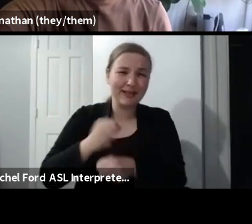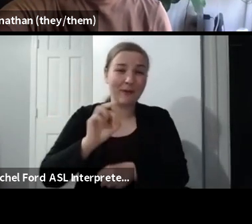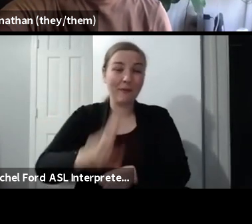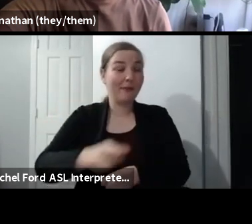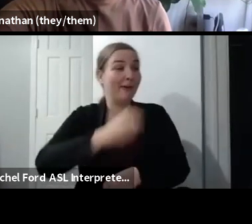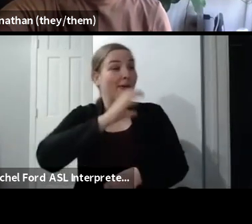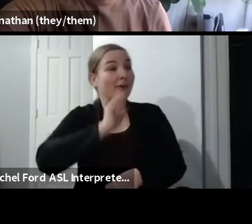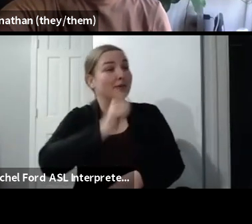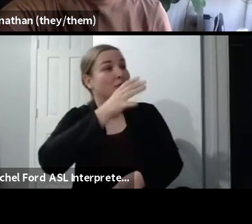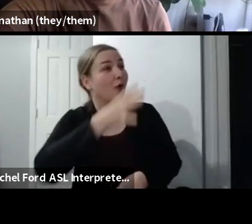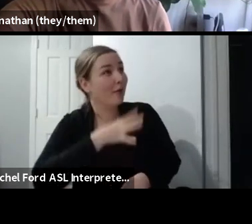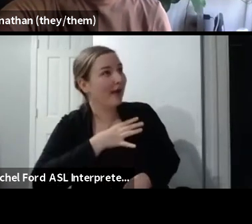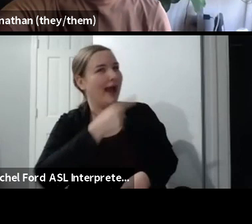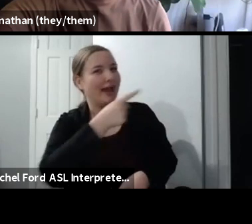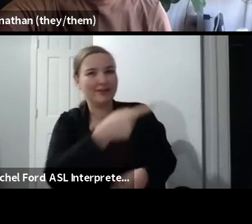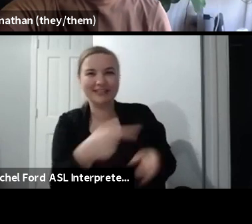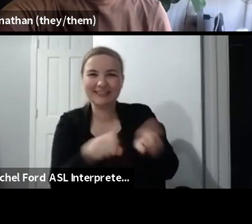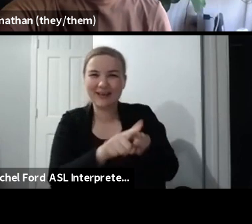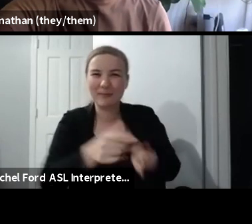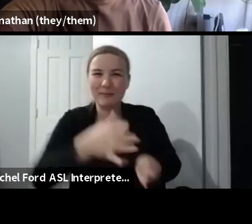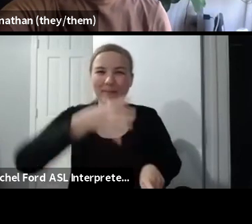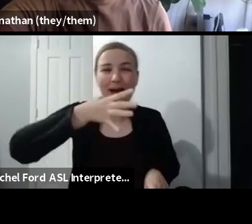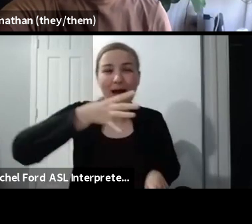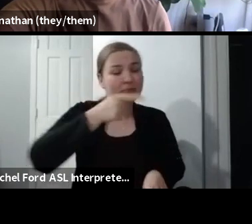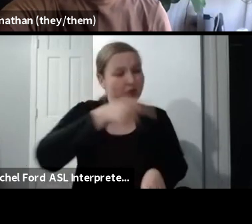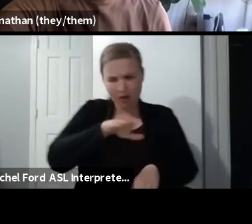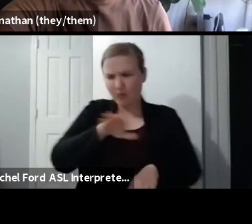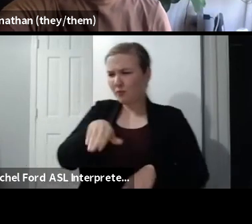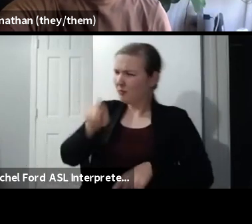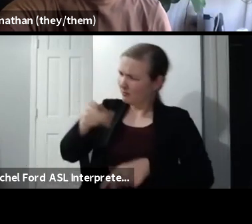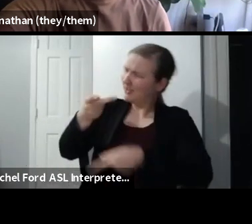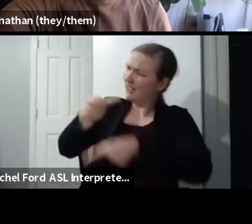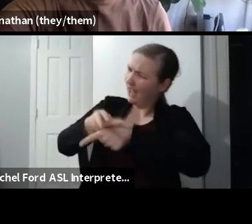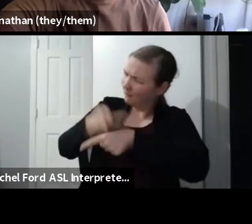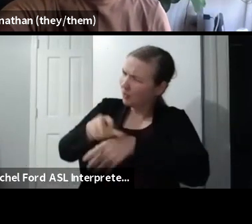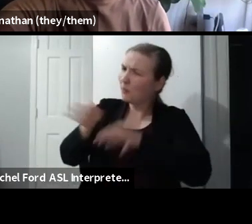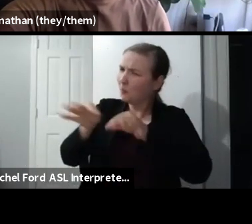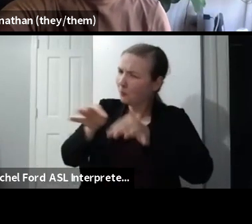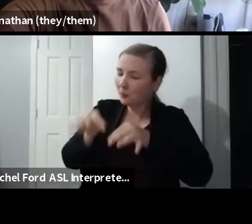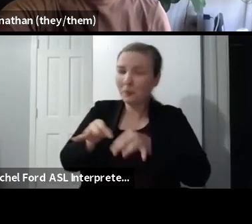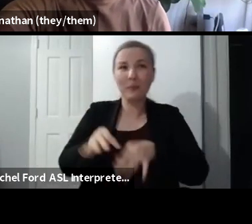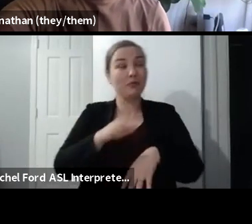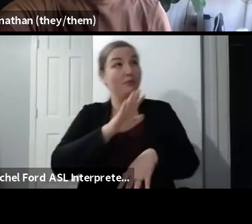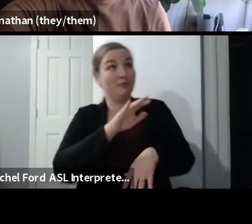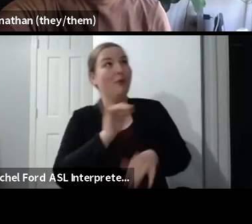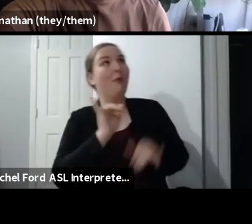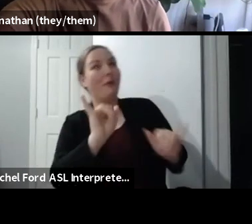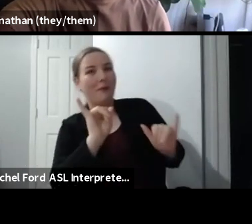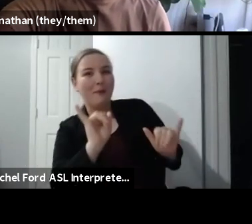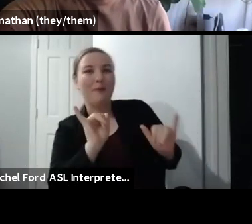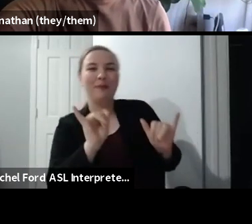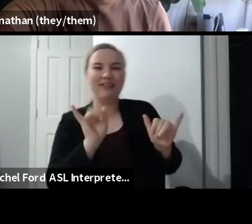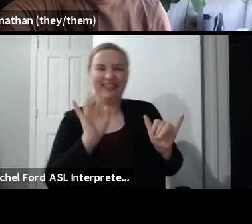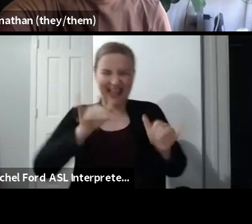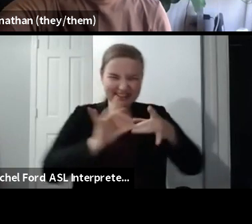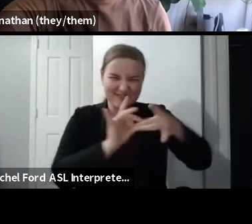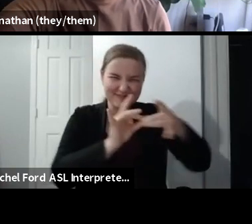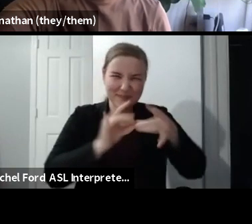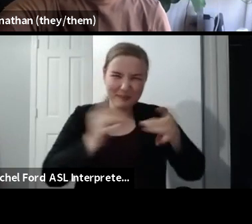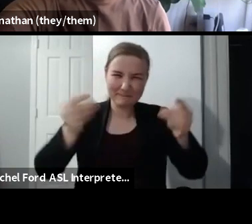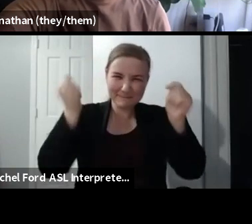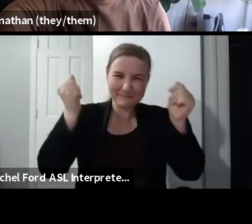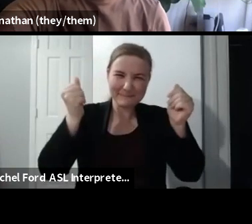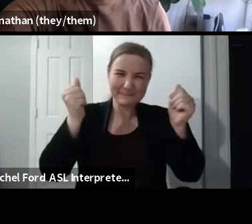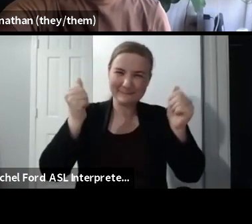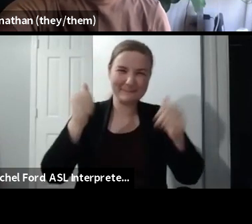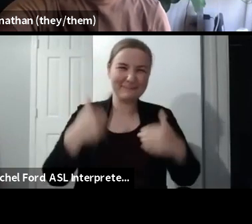mother because of the care and concern about you making mistakes, or, you know, you trying to be your best self and them trying to